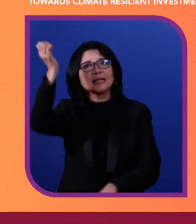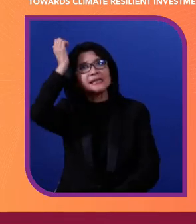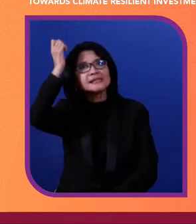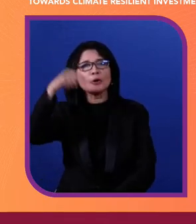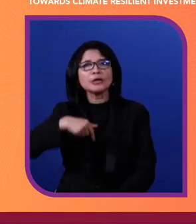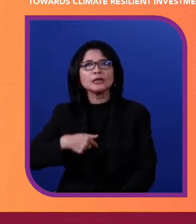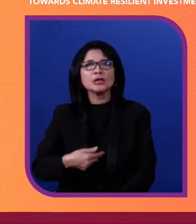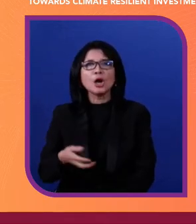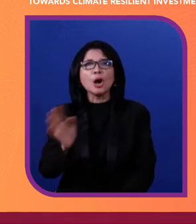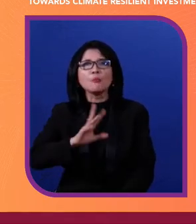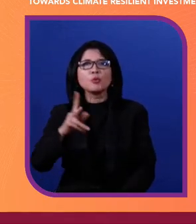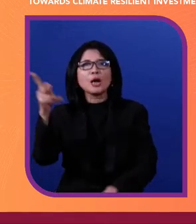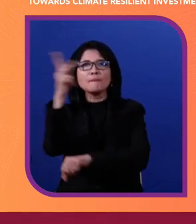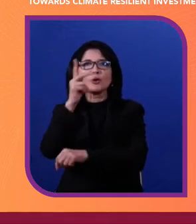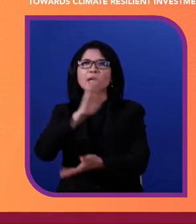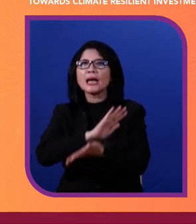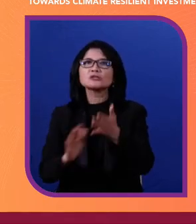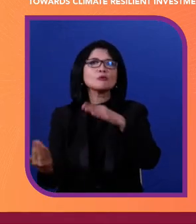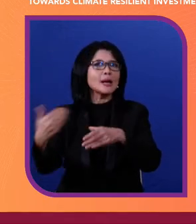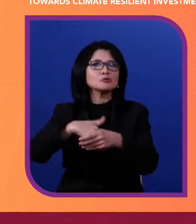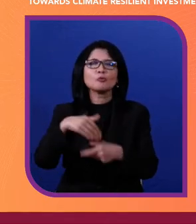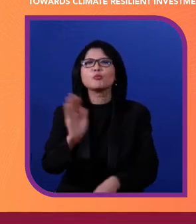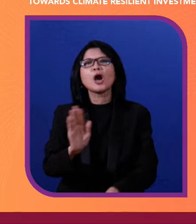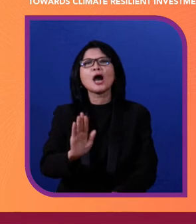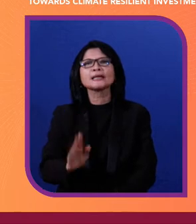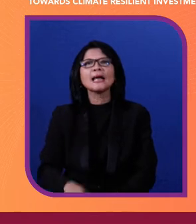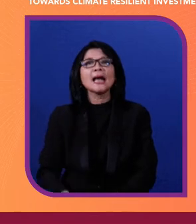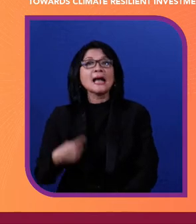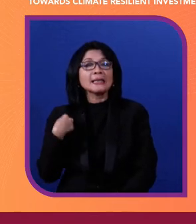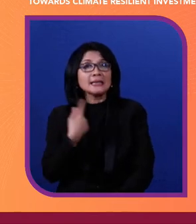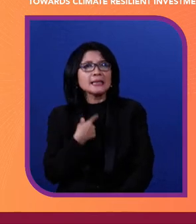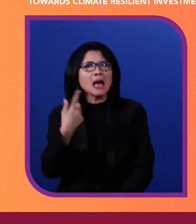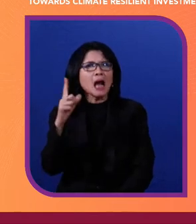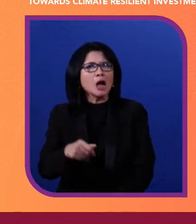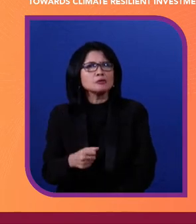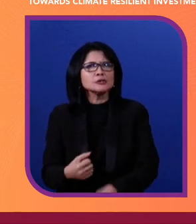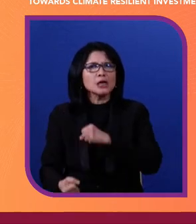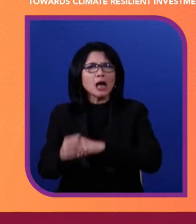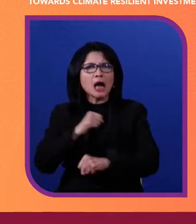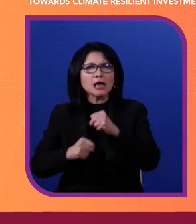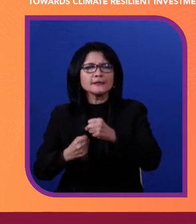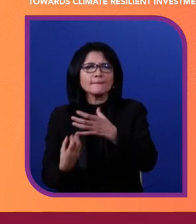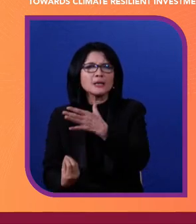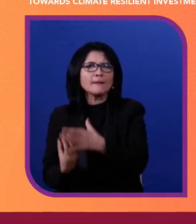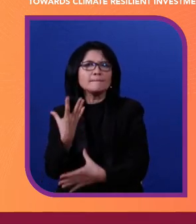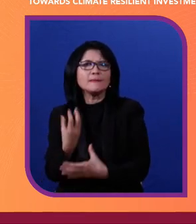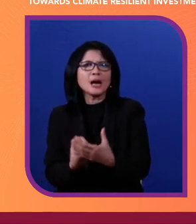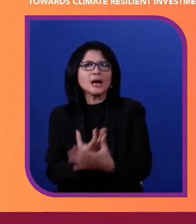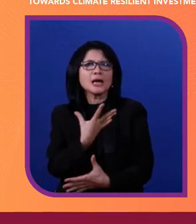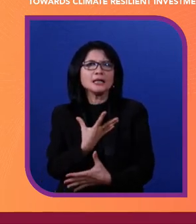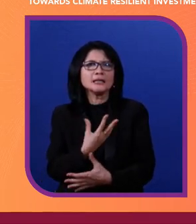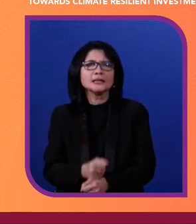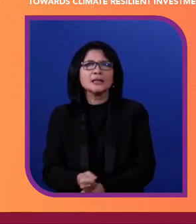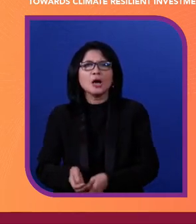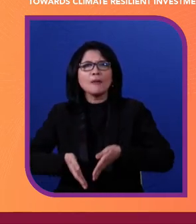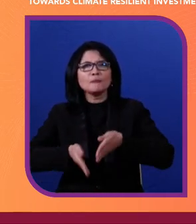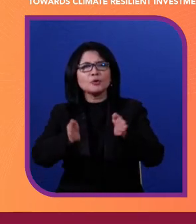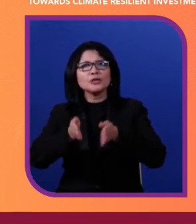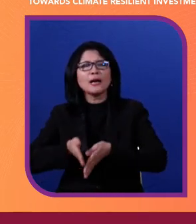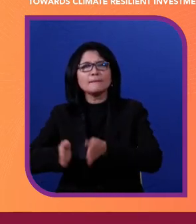lihat actively developed the pipeline of infrastructure Project Bleach fan